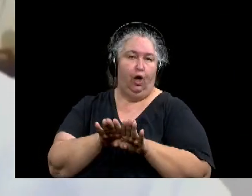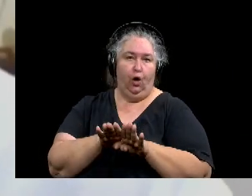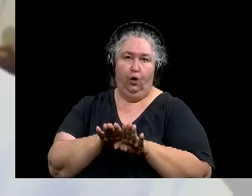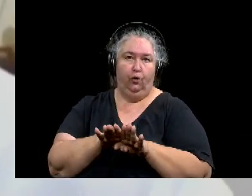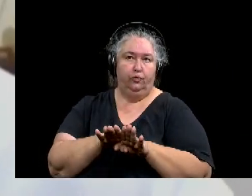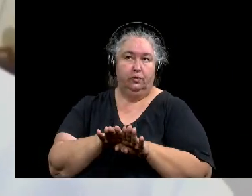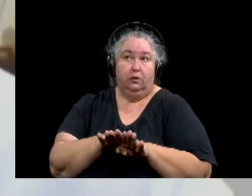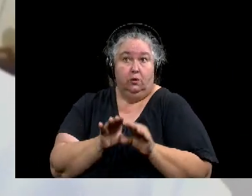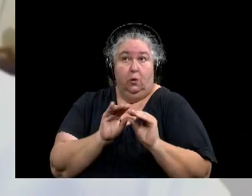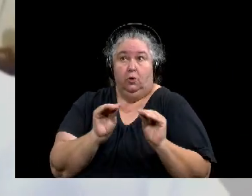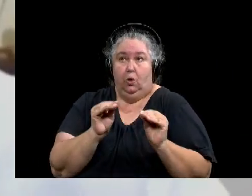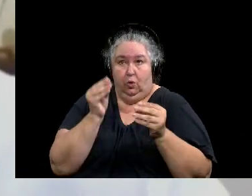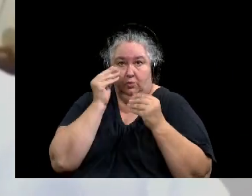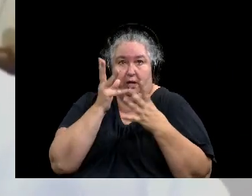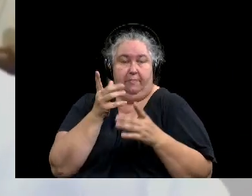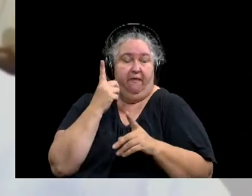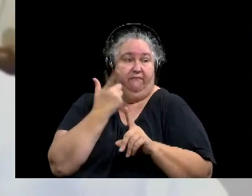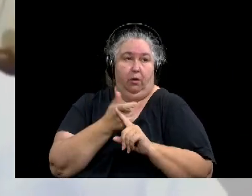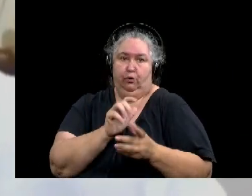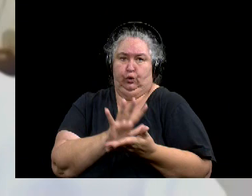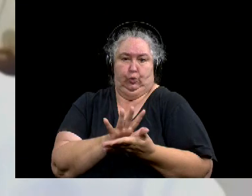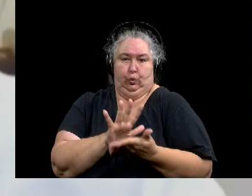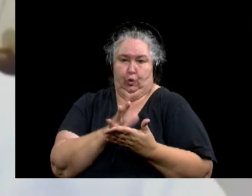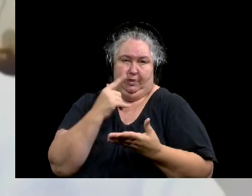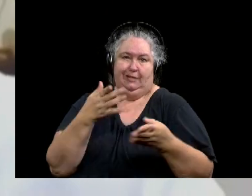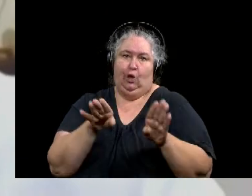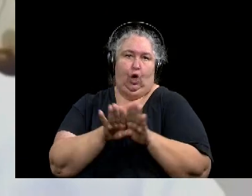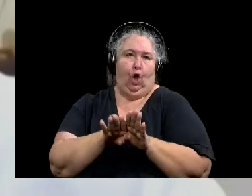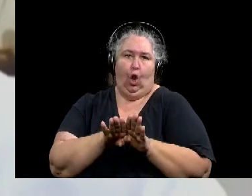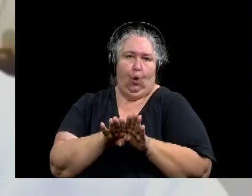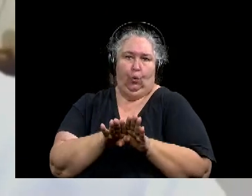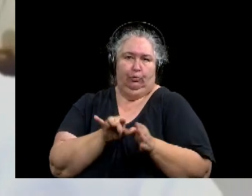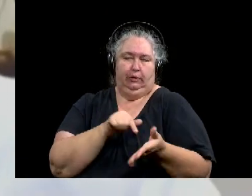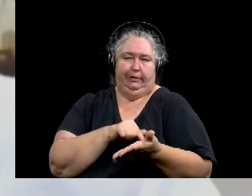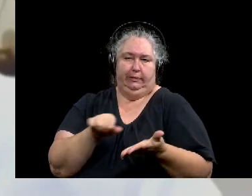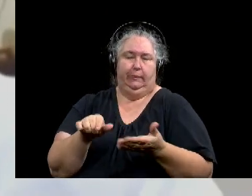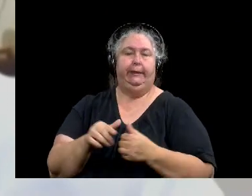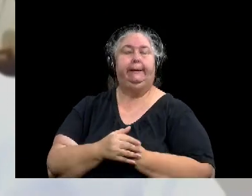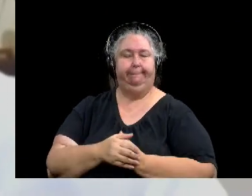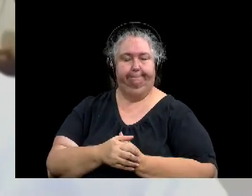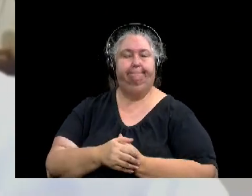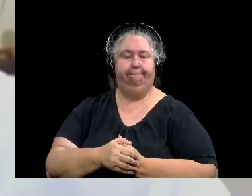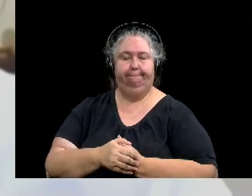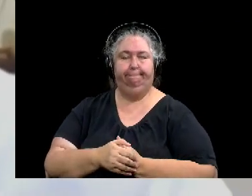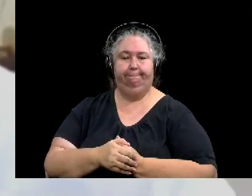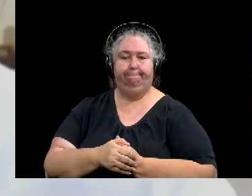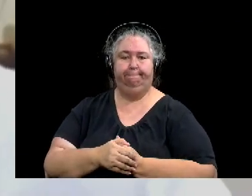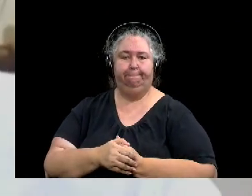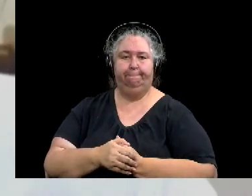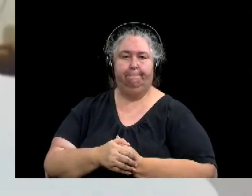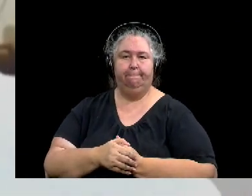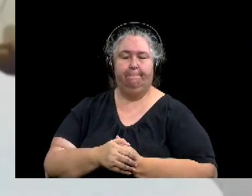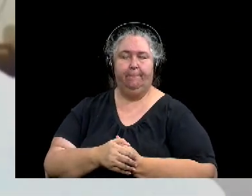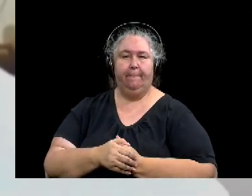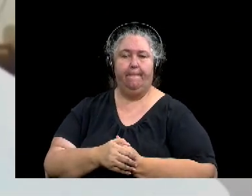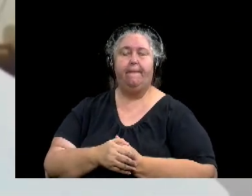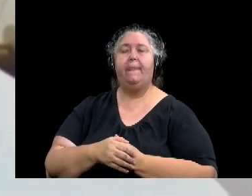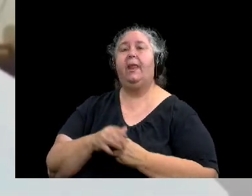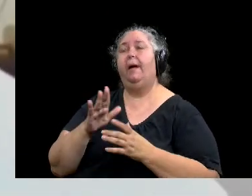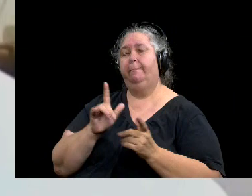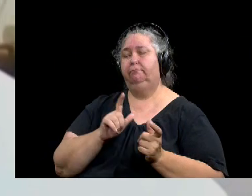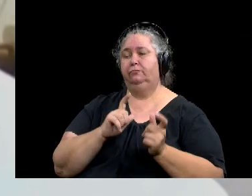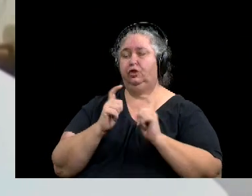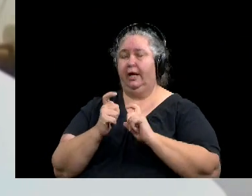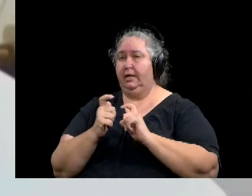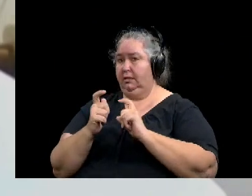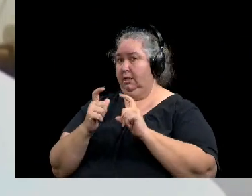any new data to report on independent school districts or private schools. I'm going to shift now to